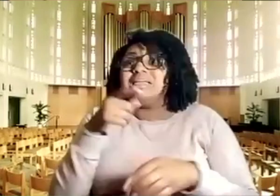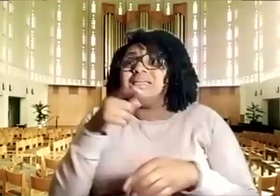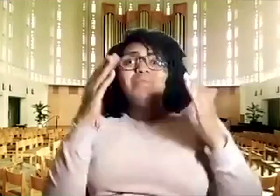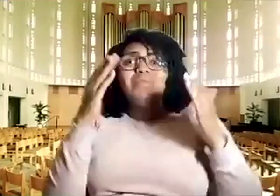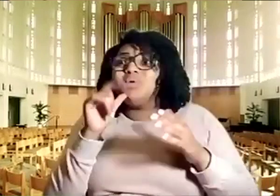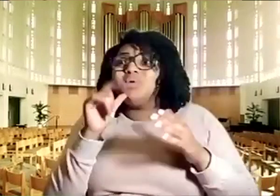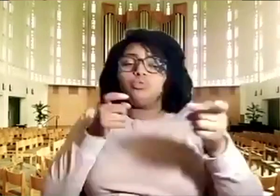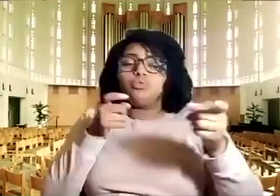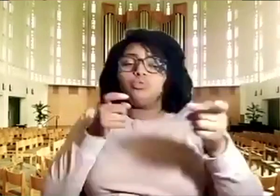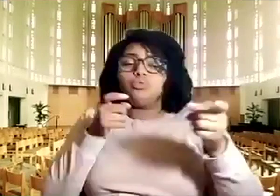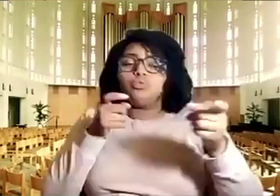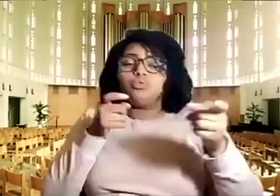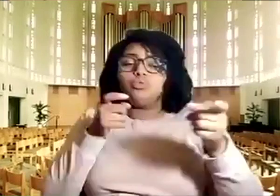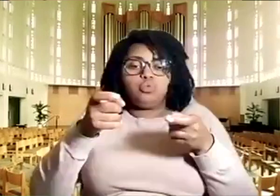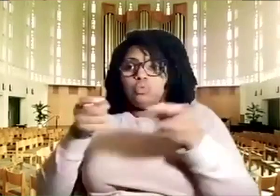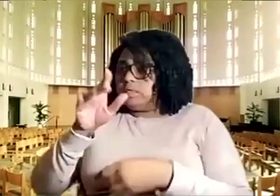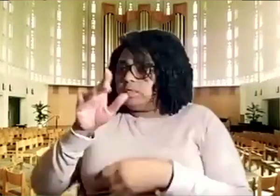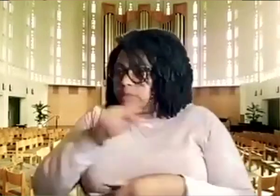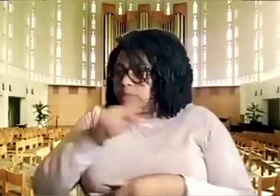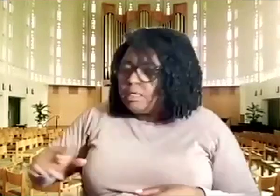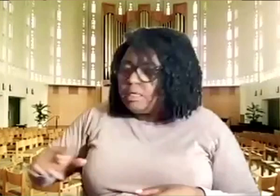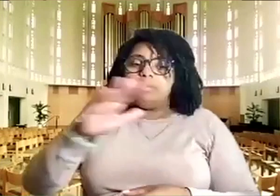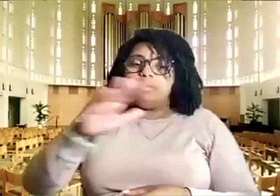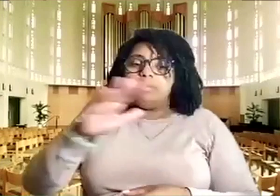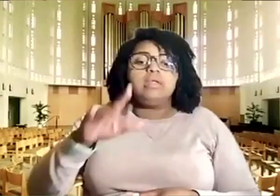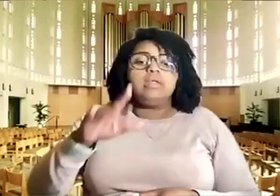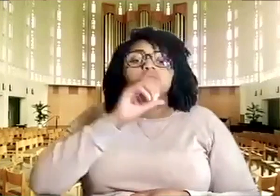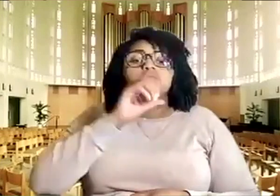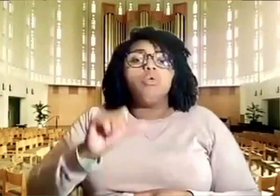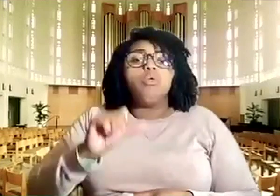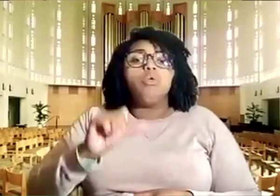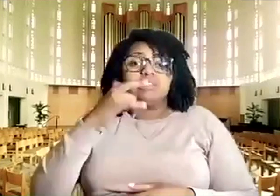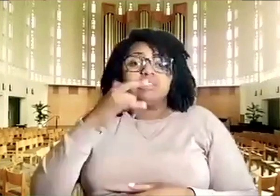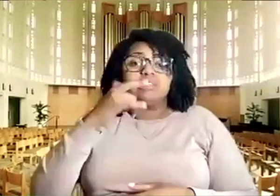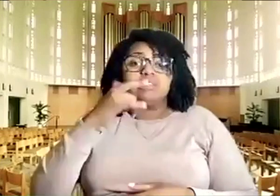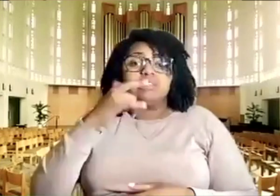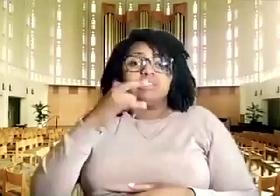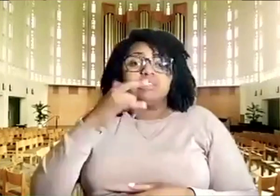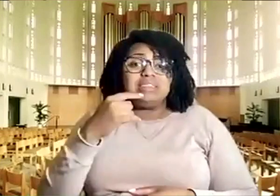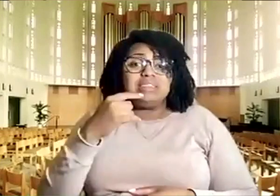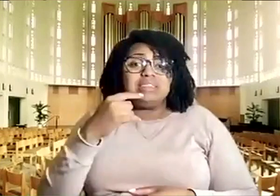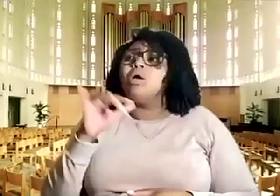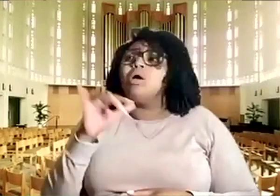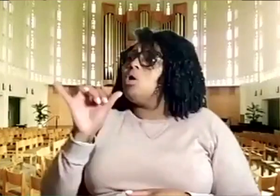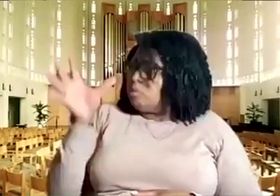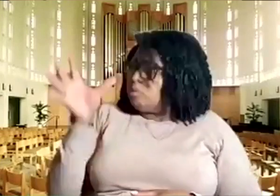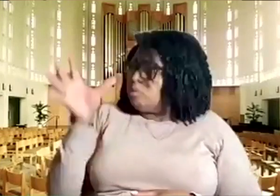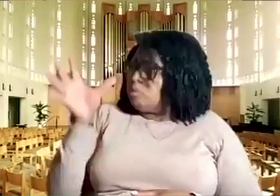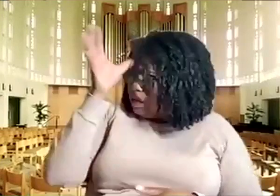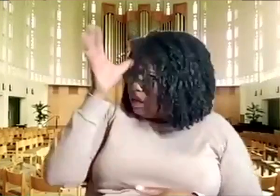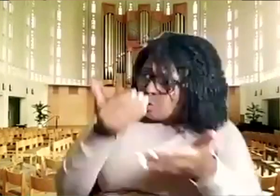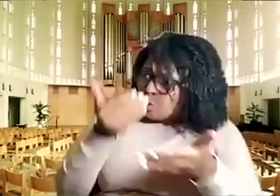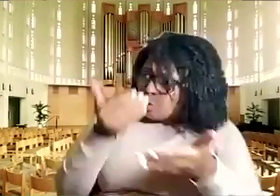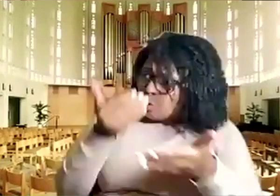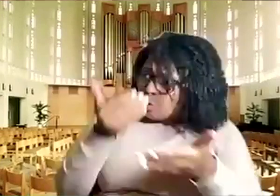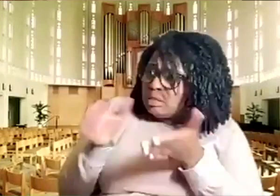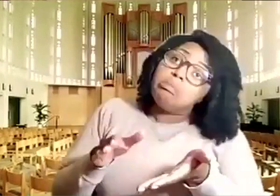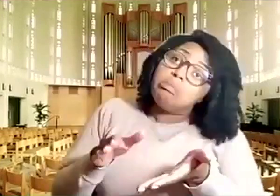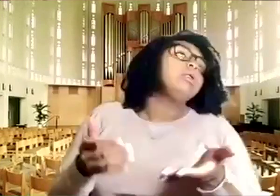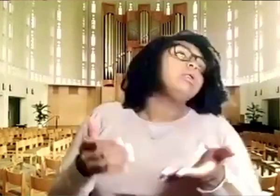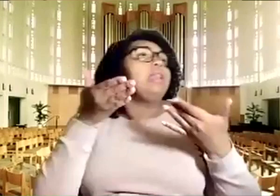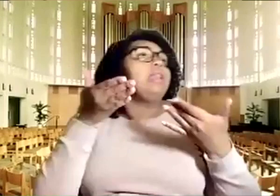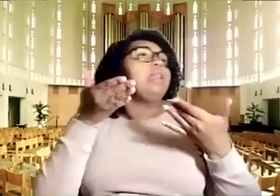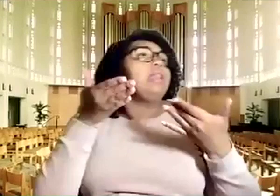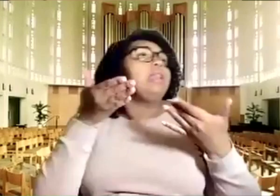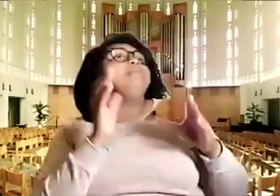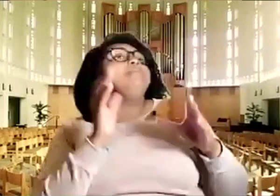kingdom. His oldest child said, "Oh, Daddy, almost dead. Let me get my chariot then, and let me